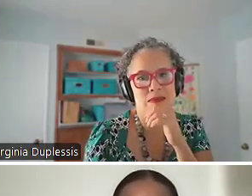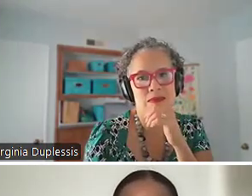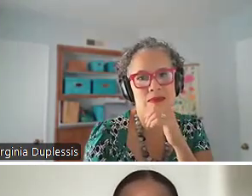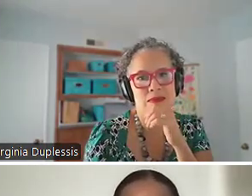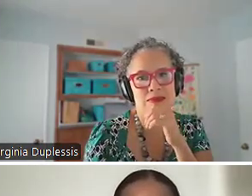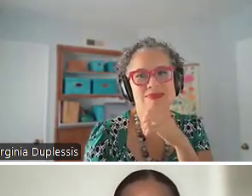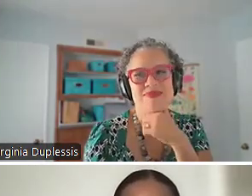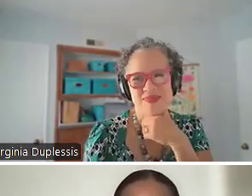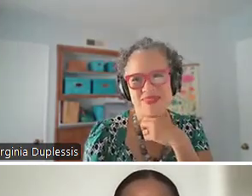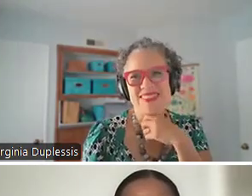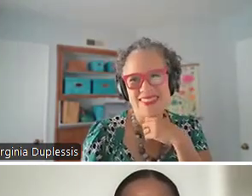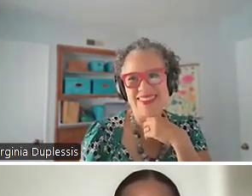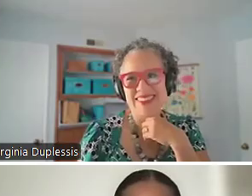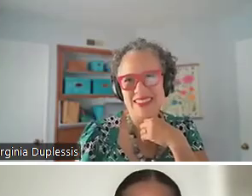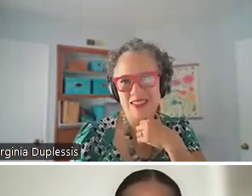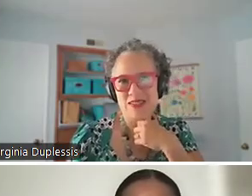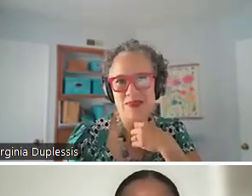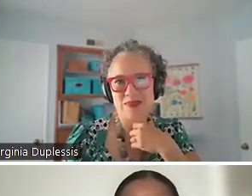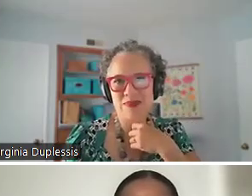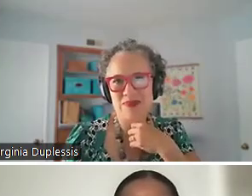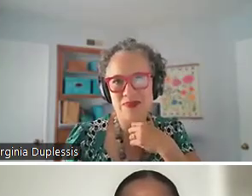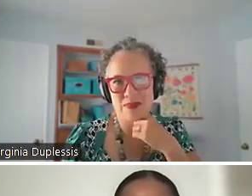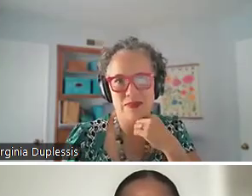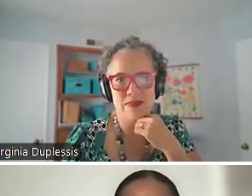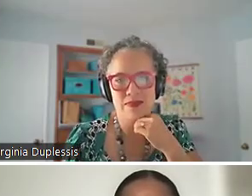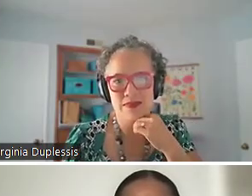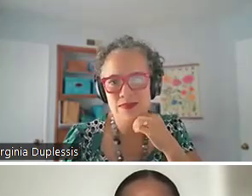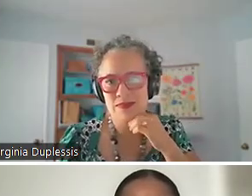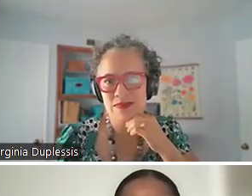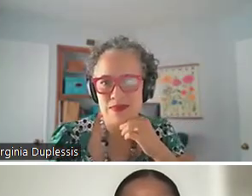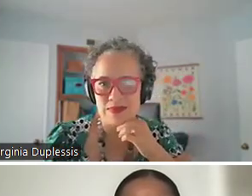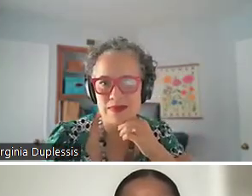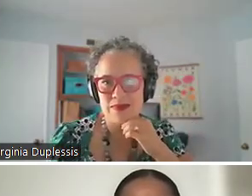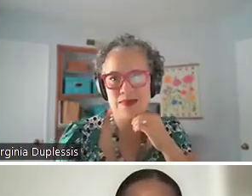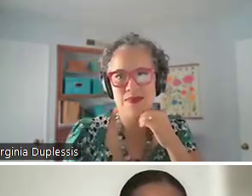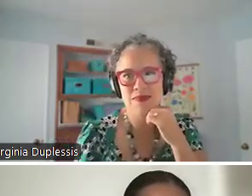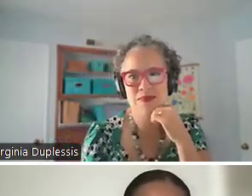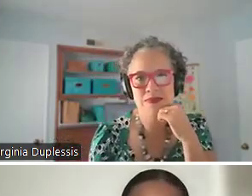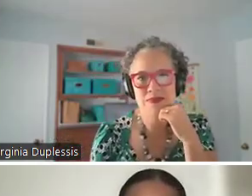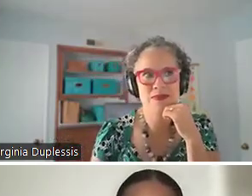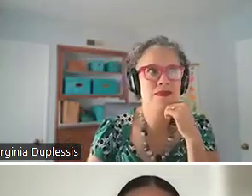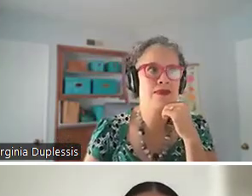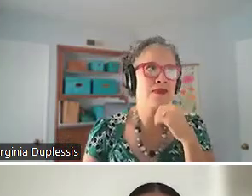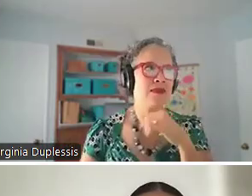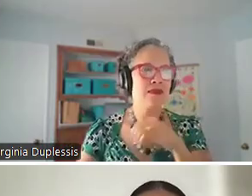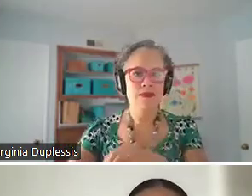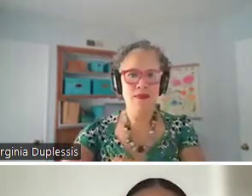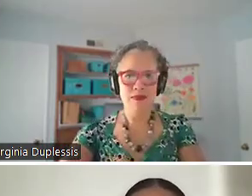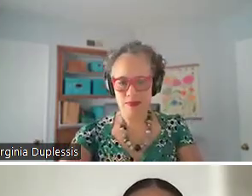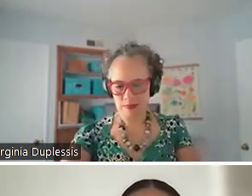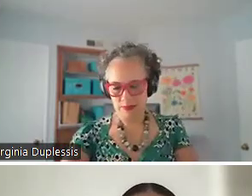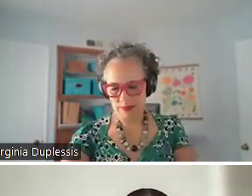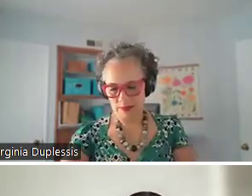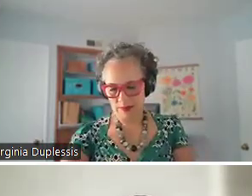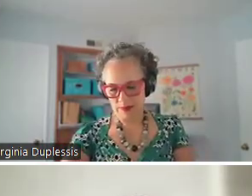Thank you so much for attending our 26th anniversary of Health Cares About Domestic Violence Day. If you'd like to stay informed and connected with us,